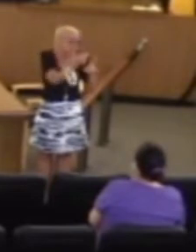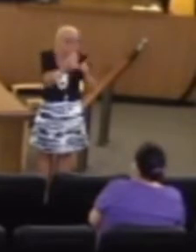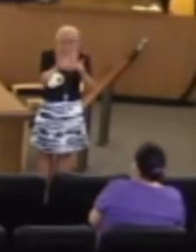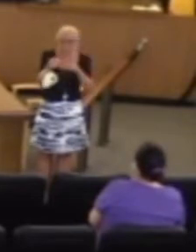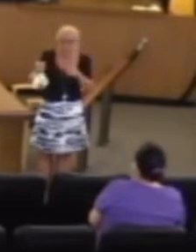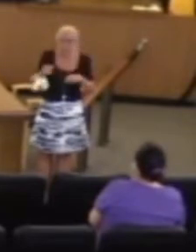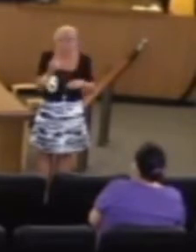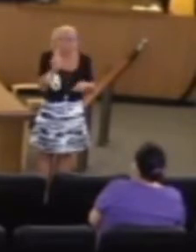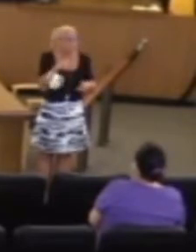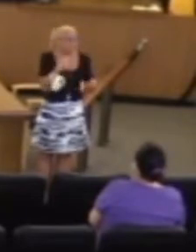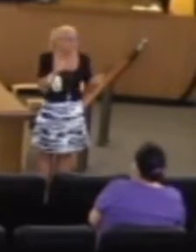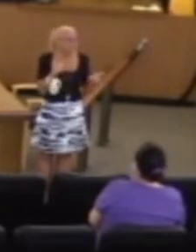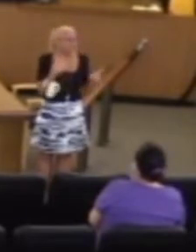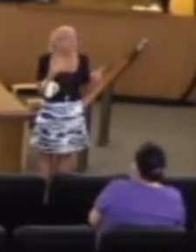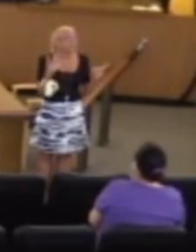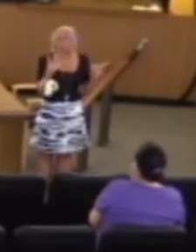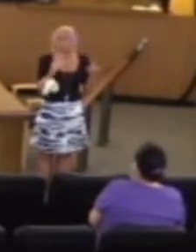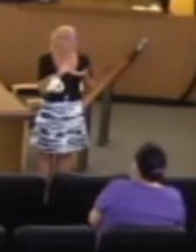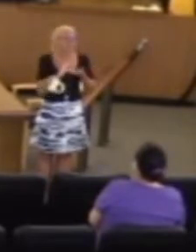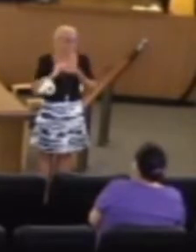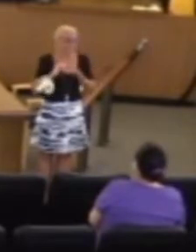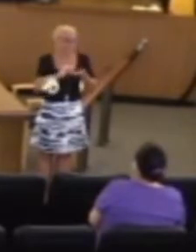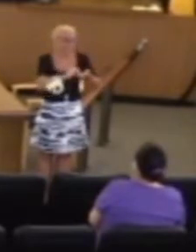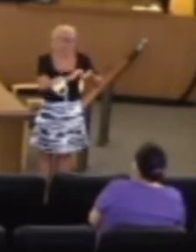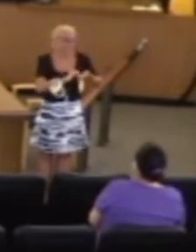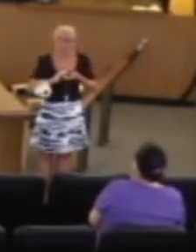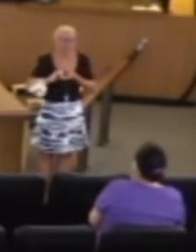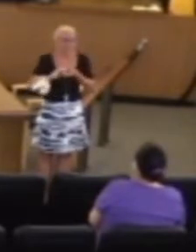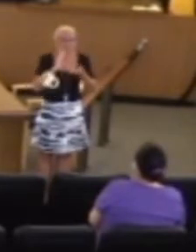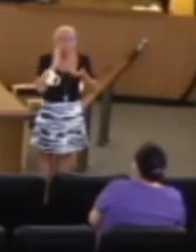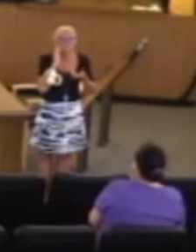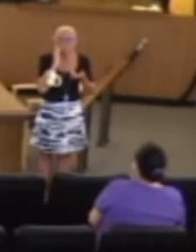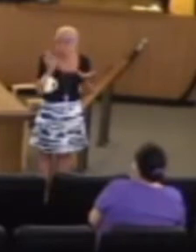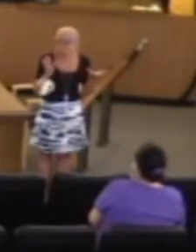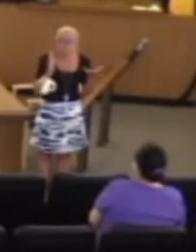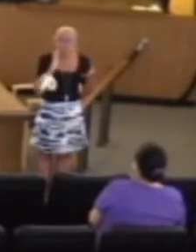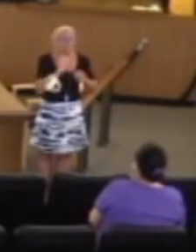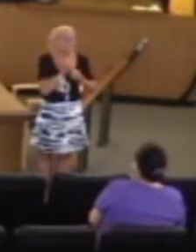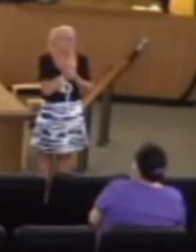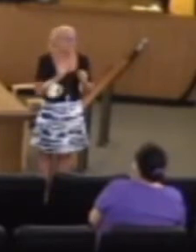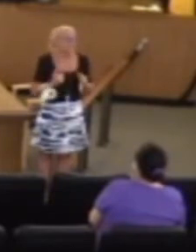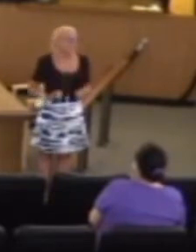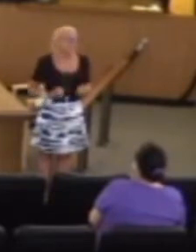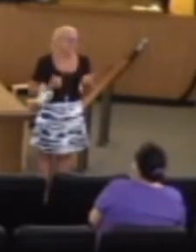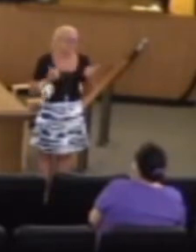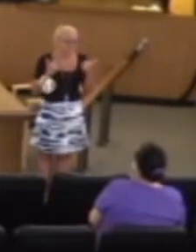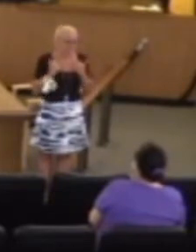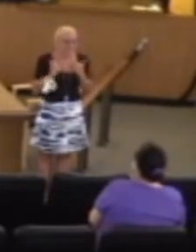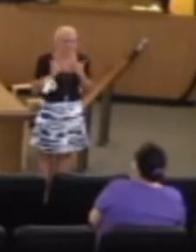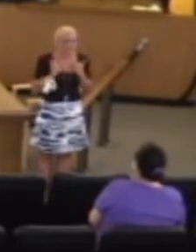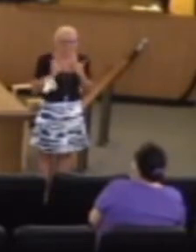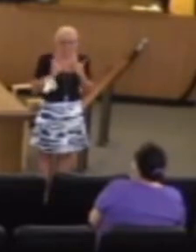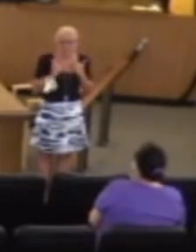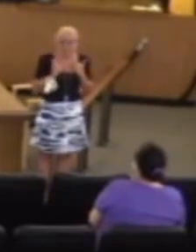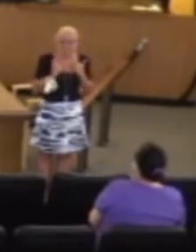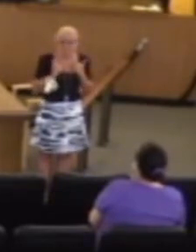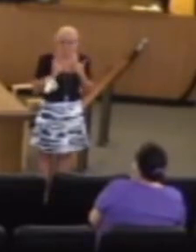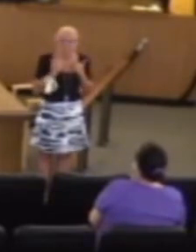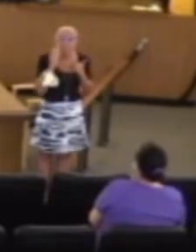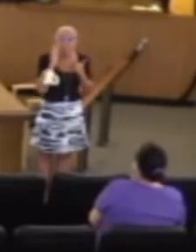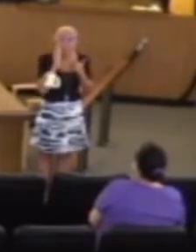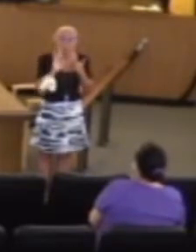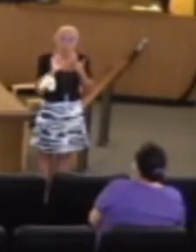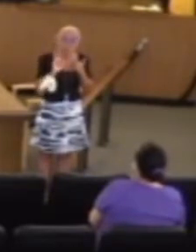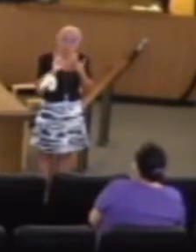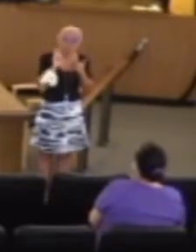we are having a collaboration, and this collaboration will save lives. How is that so? This collaboration will be awarding $2